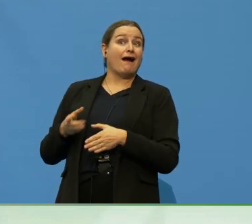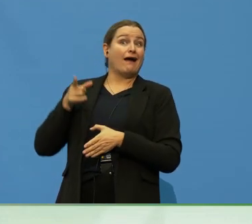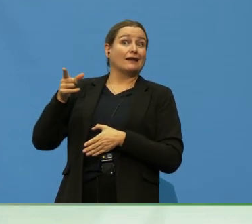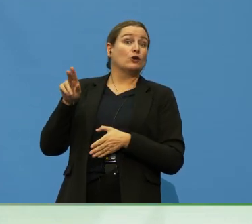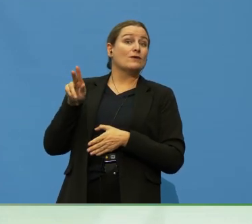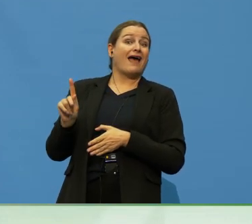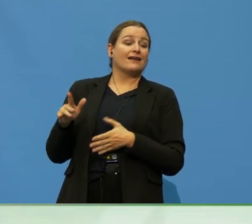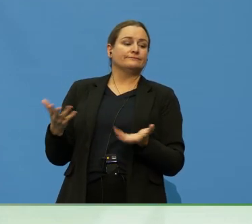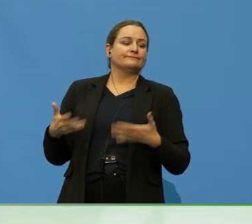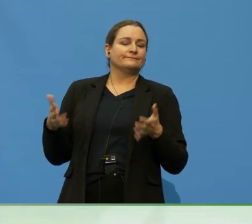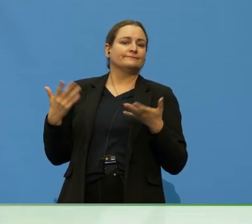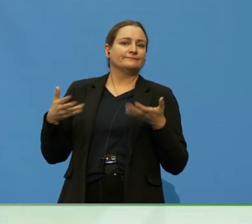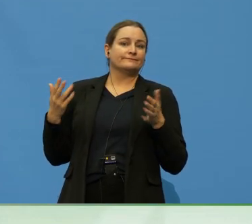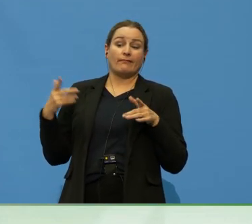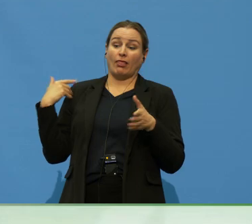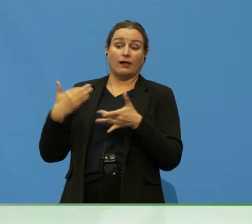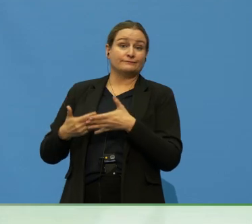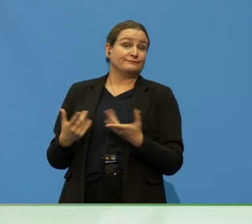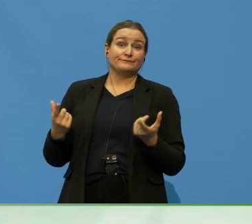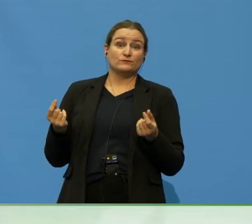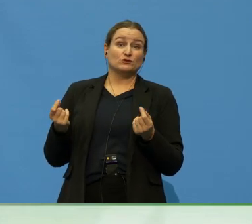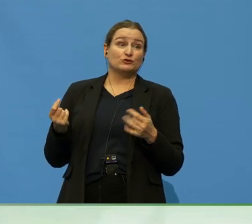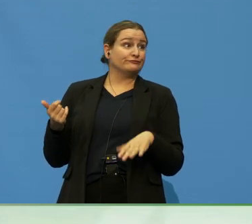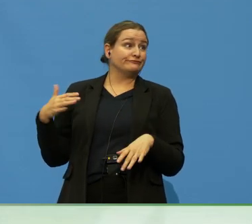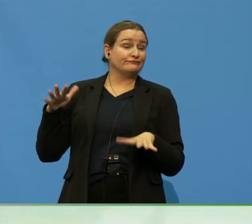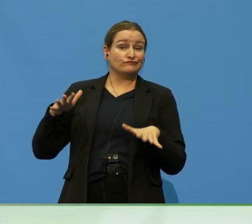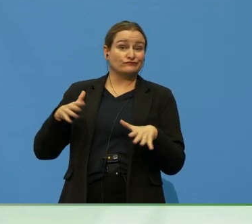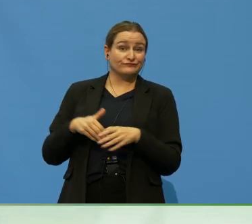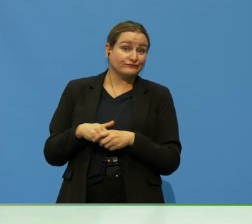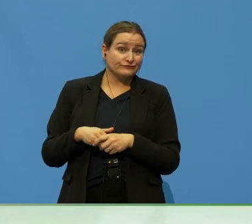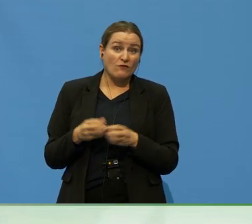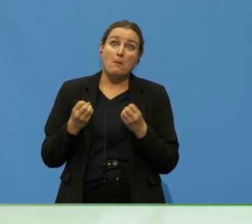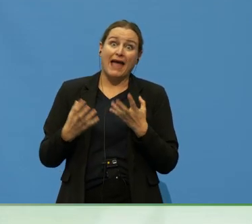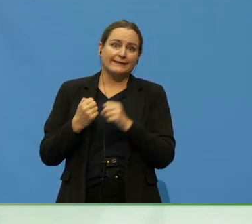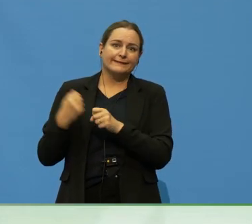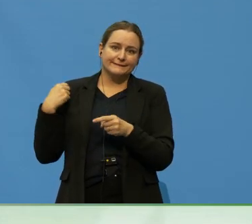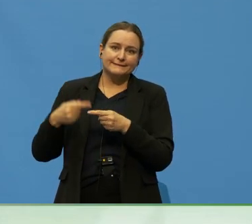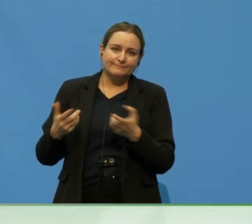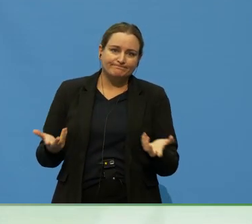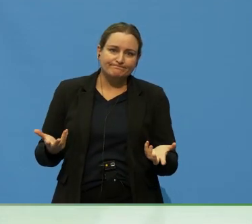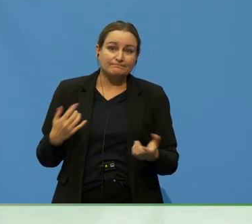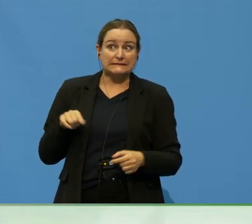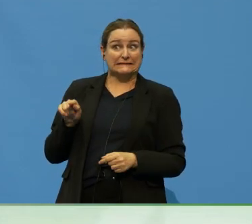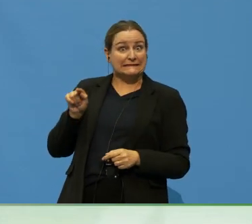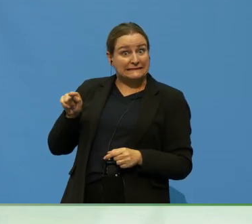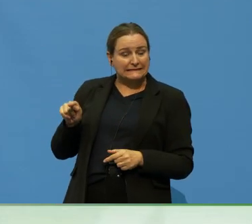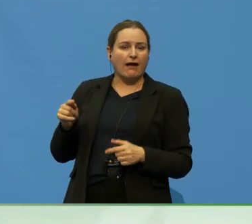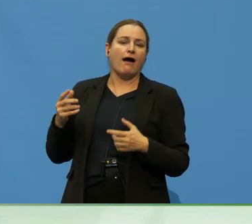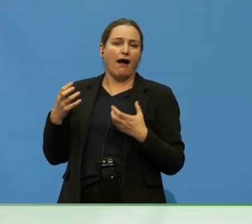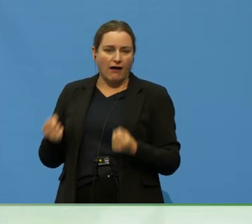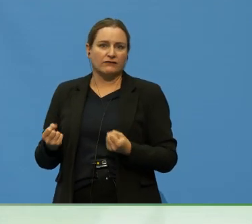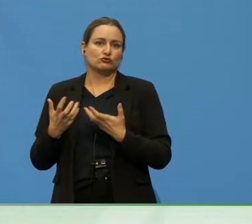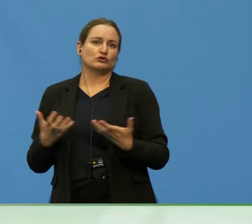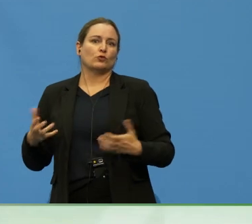done anything useful in the disability rights space for a number of years. And it's they who really would have the resources to